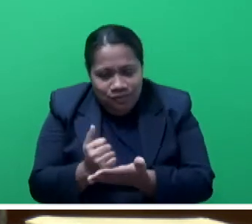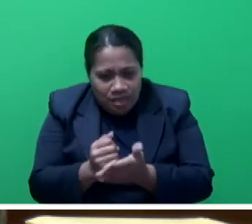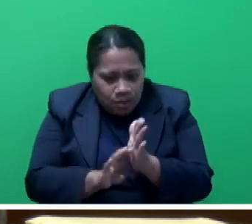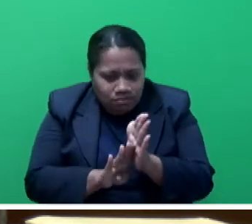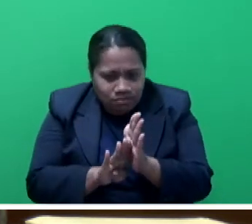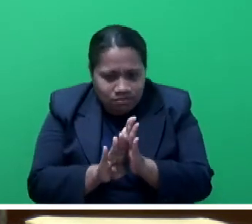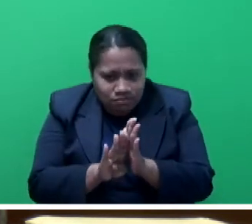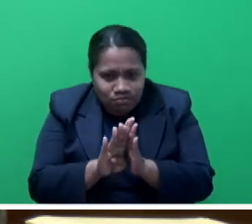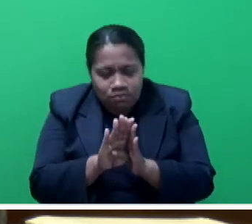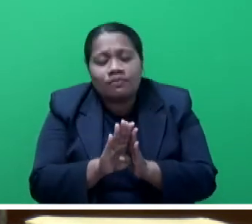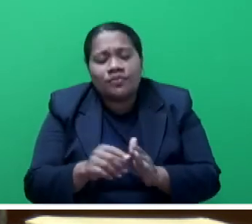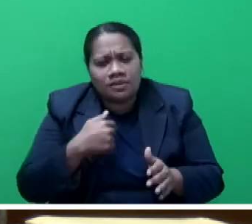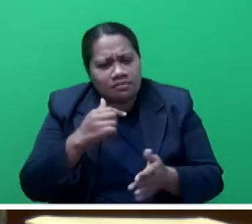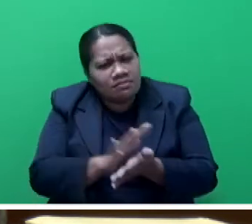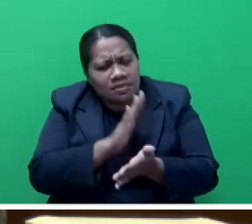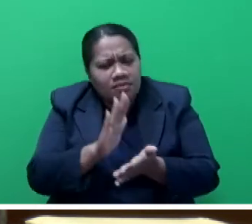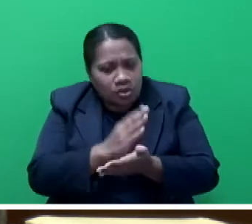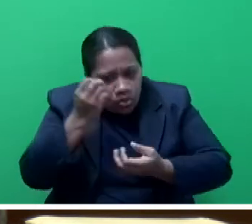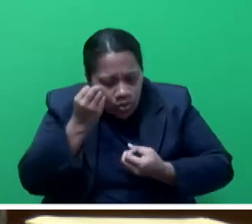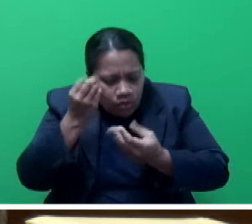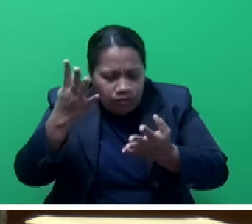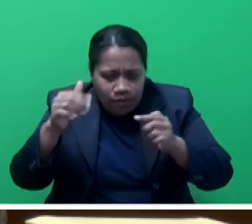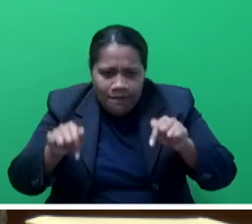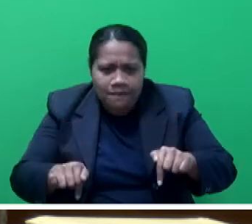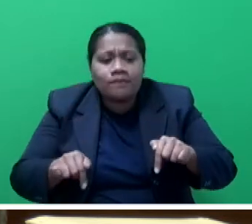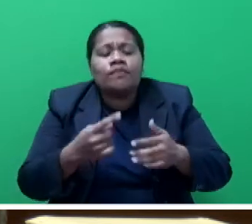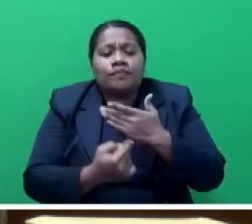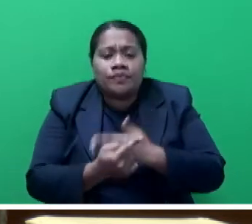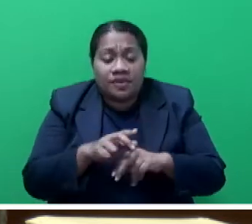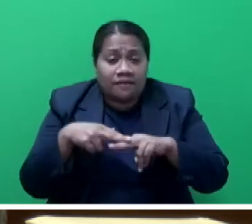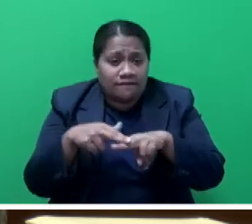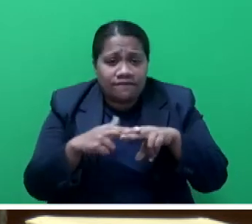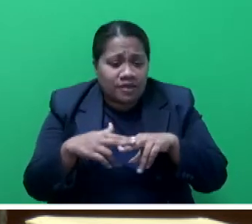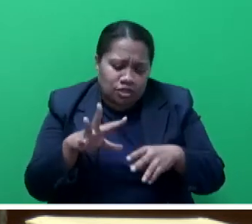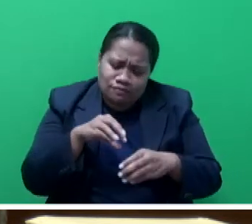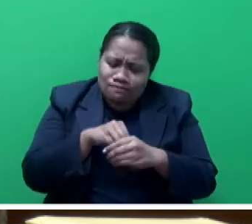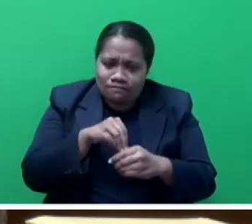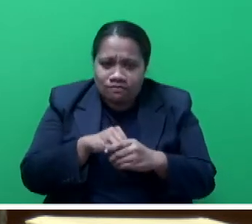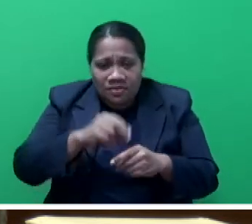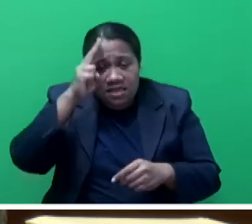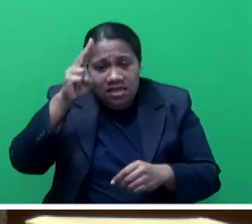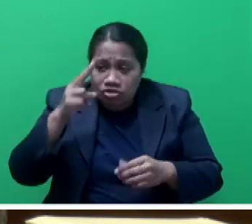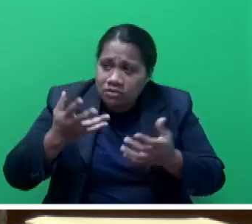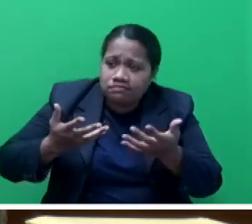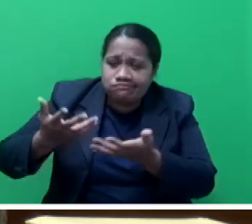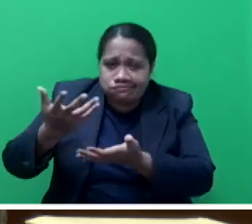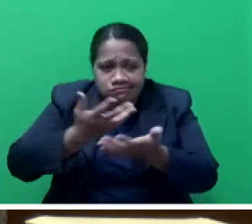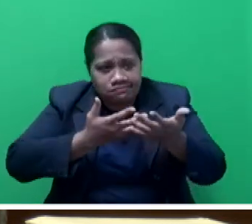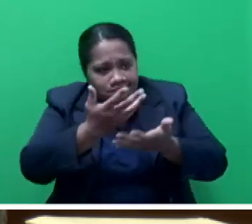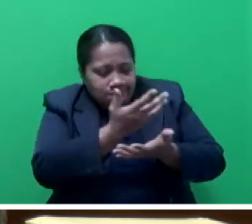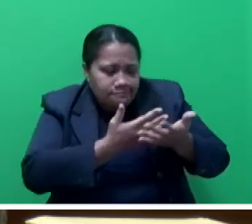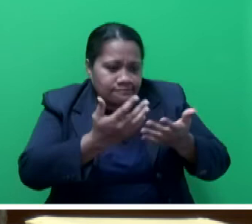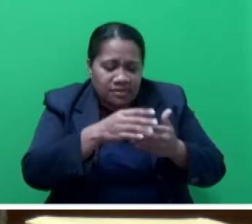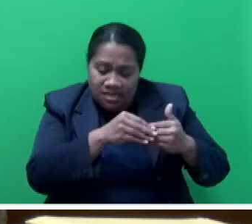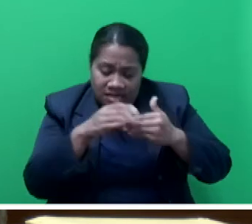I'm glad to inform this House that Fiji is actively involved in the national dialogue in the lead-up to the Regional Food